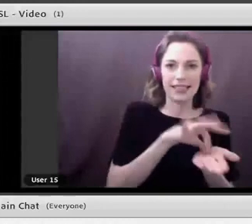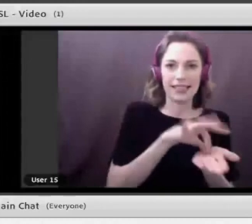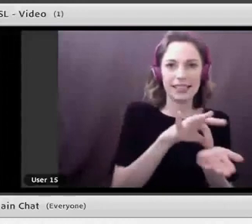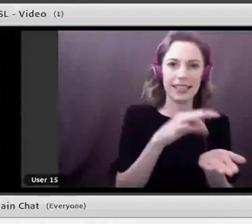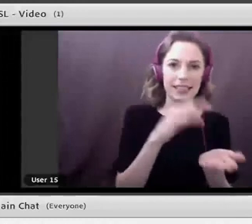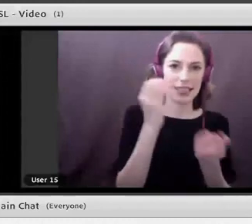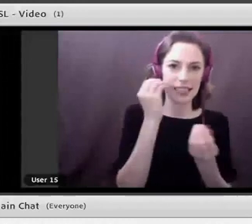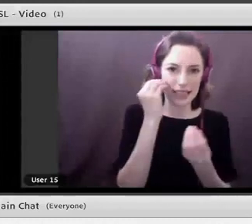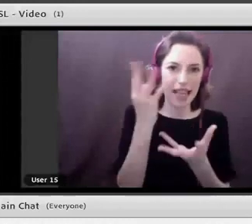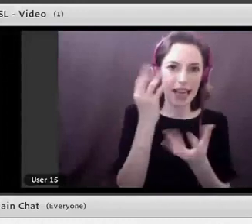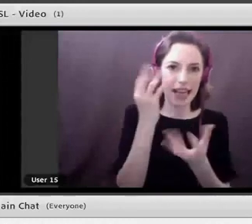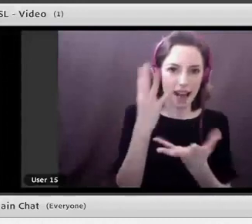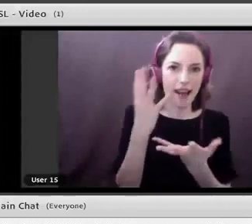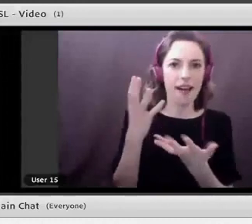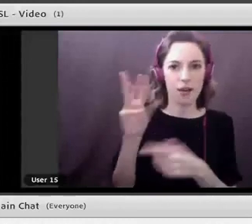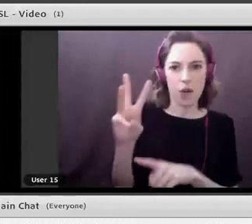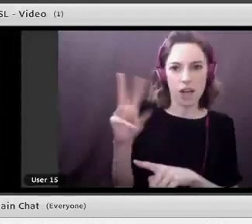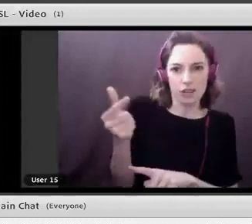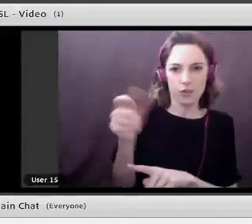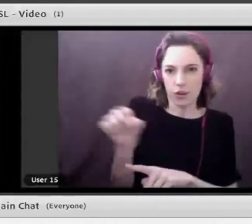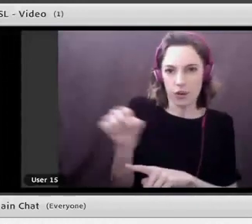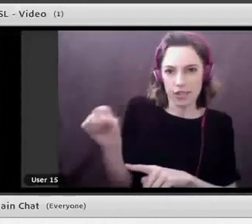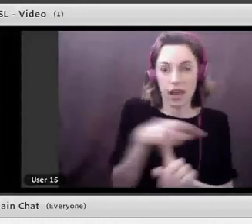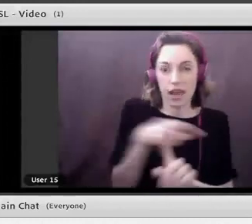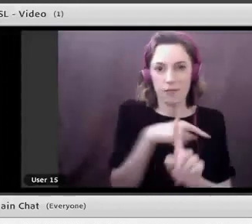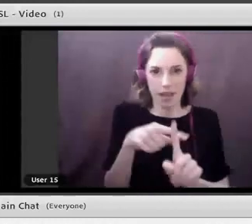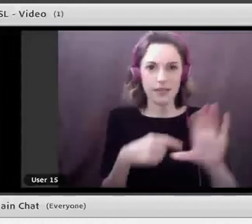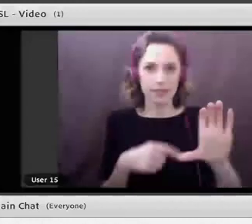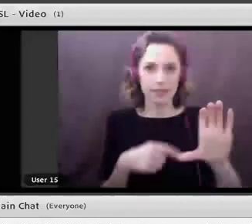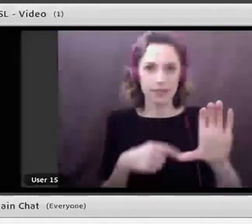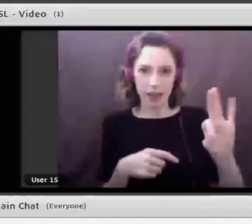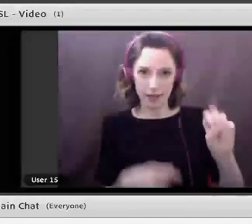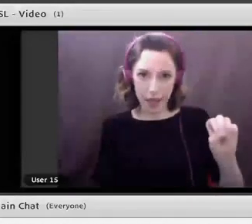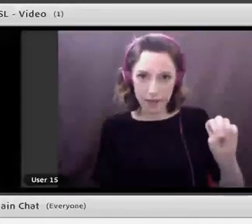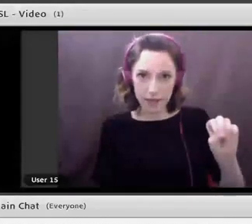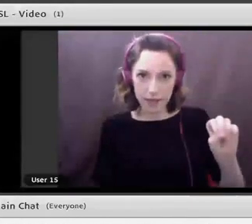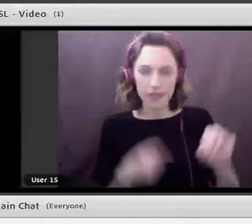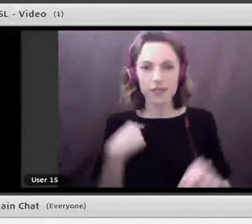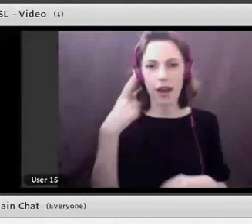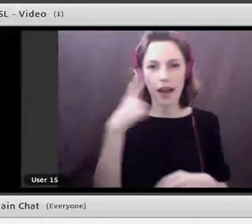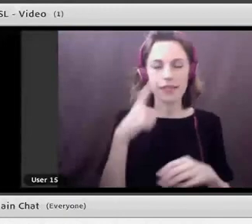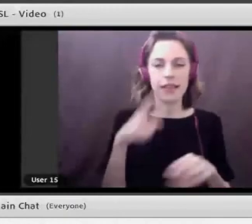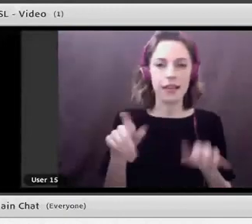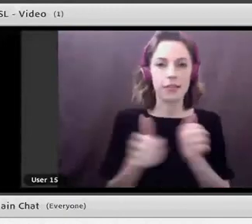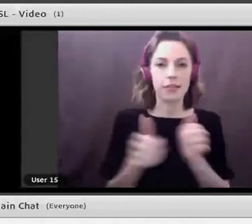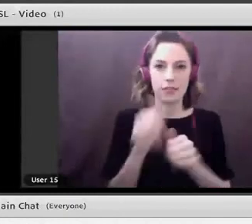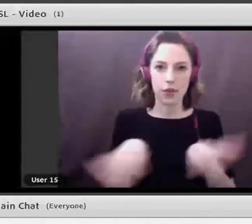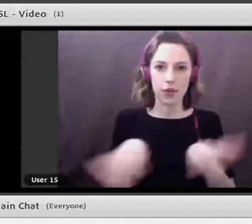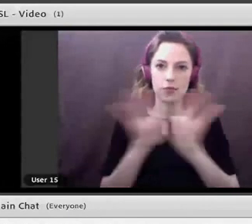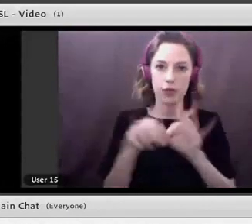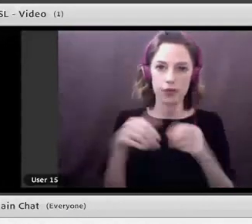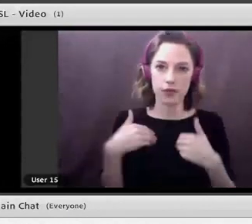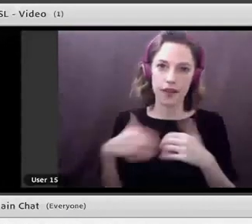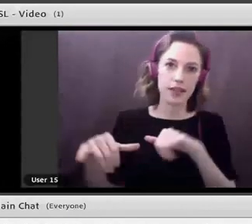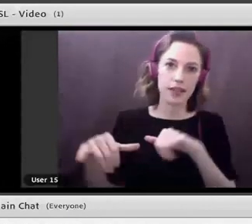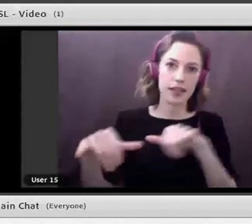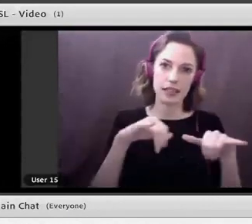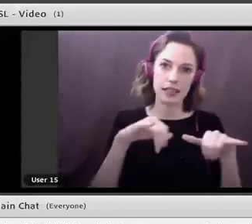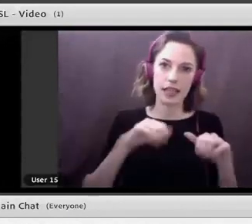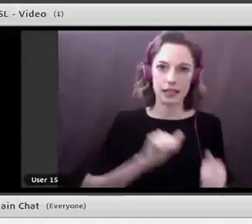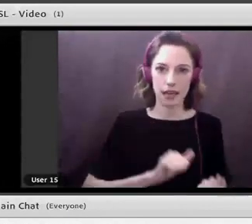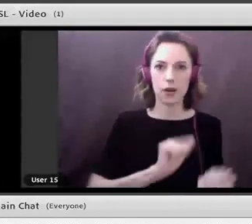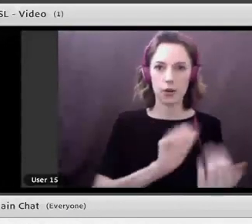approach, and I would say consistent functionally based approach to collecting data on children